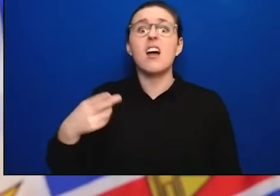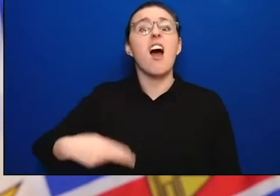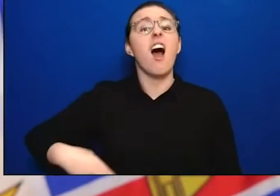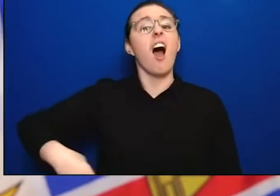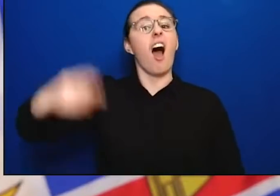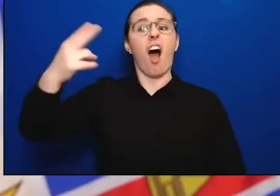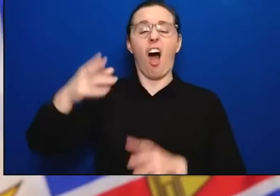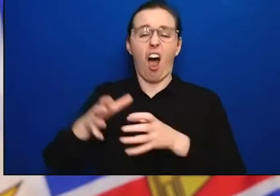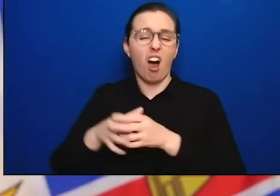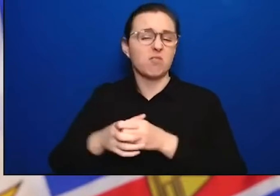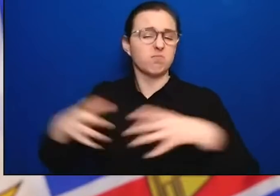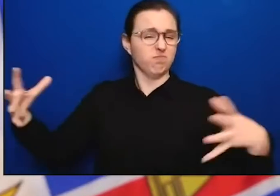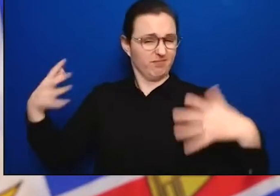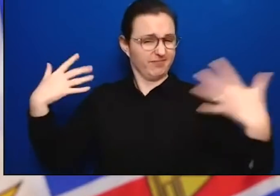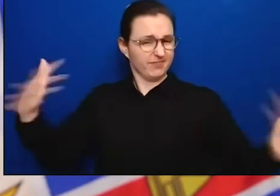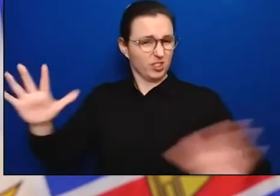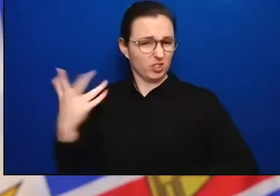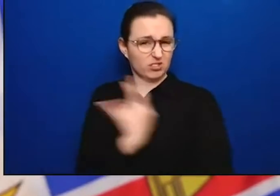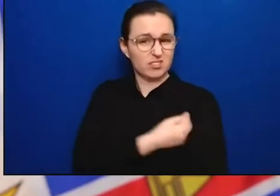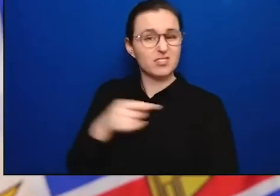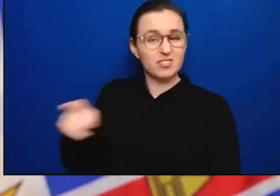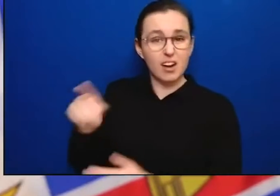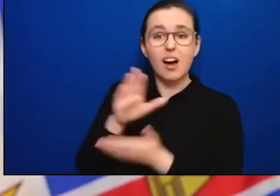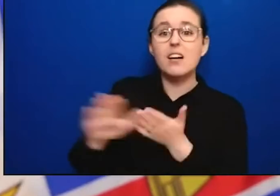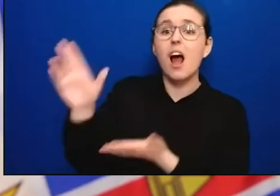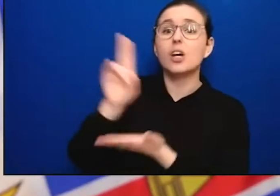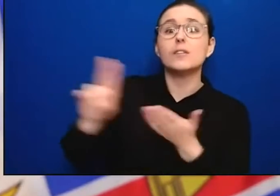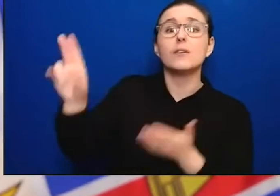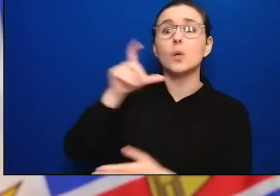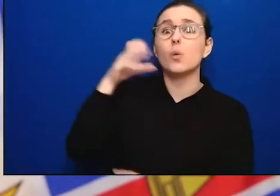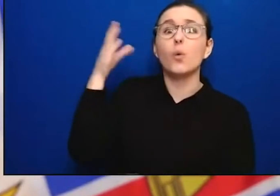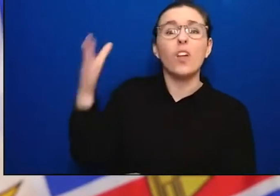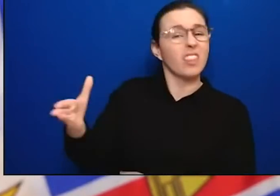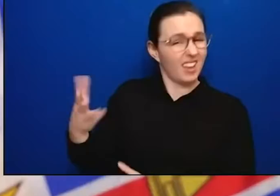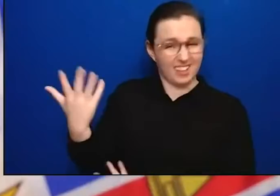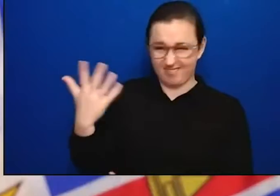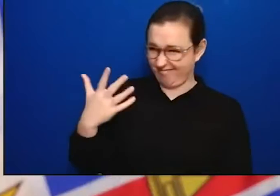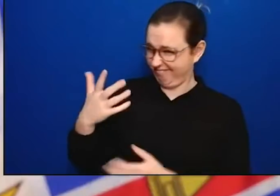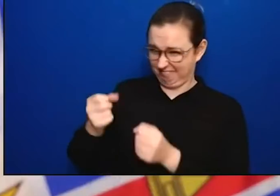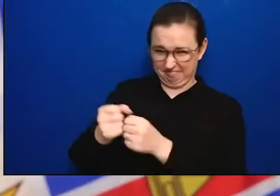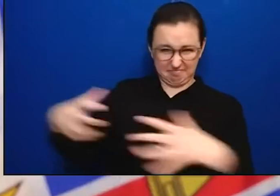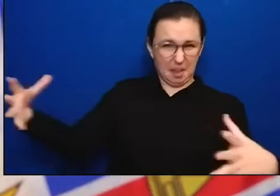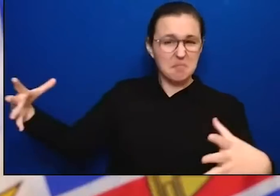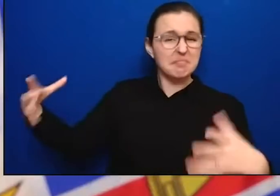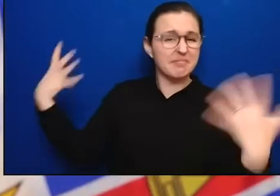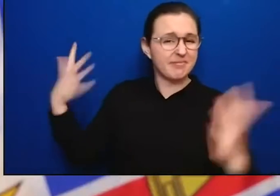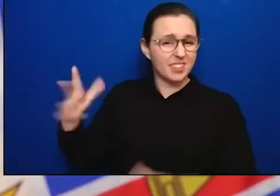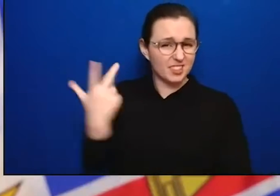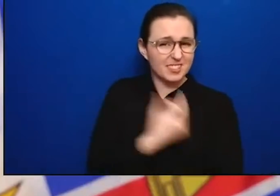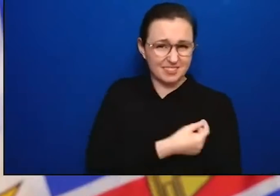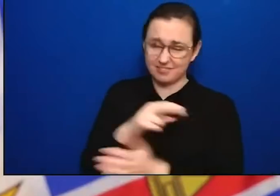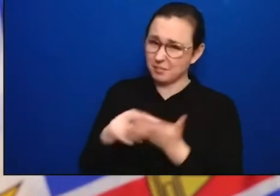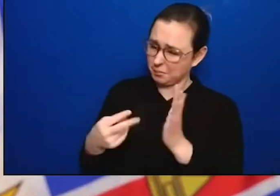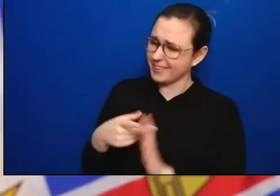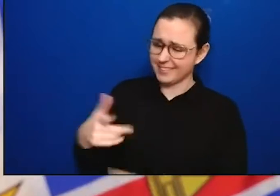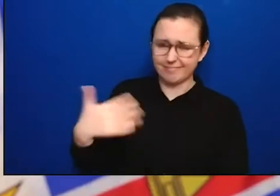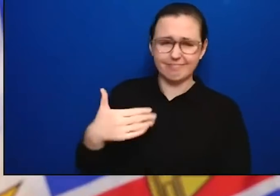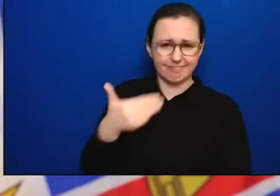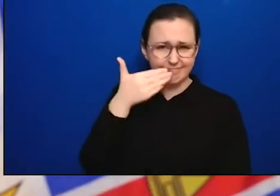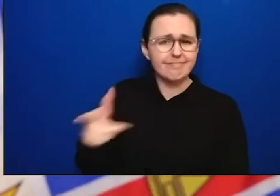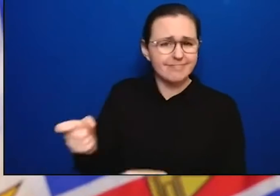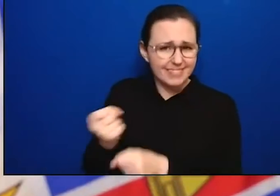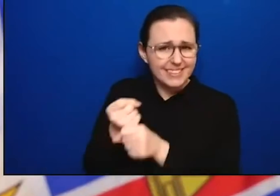people have stepped up and gotten vaccinated, and the high vaccination rates we have in post-secondary institutions make